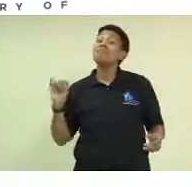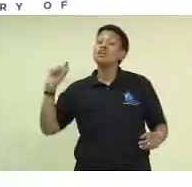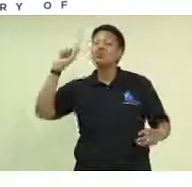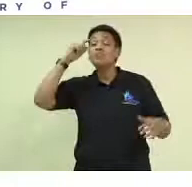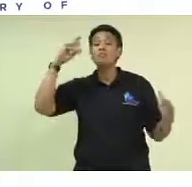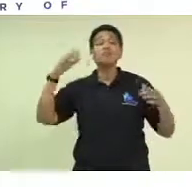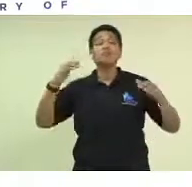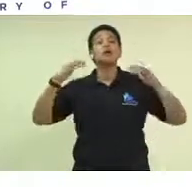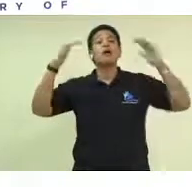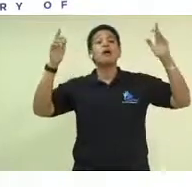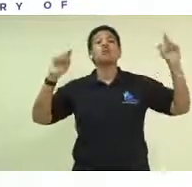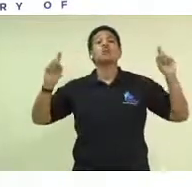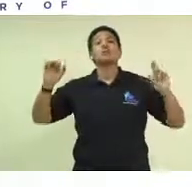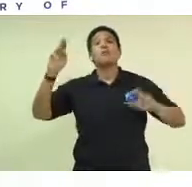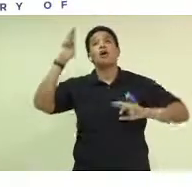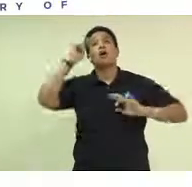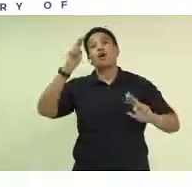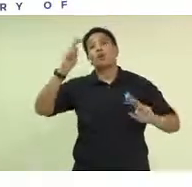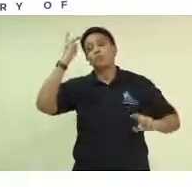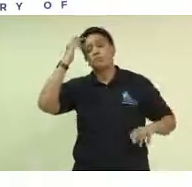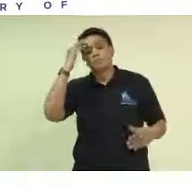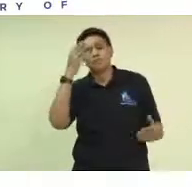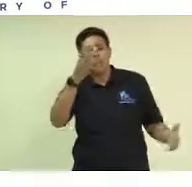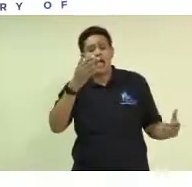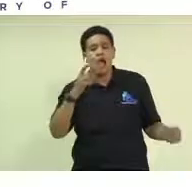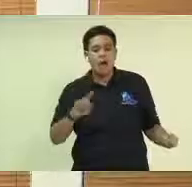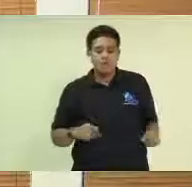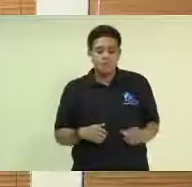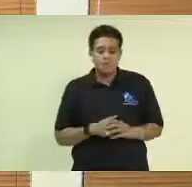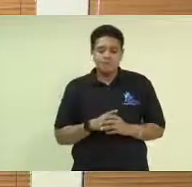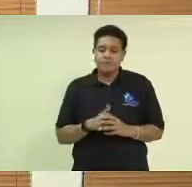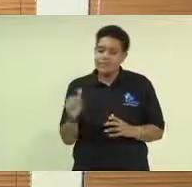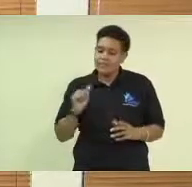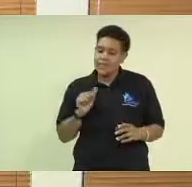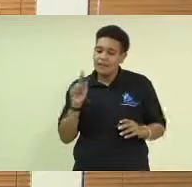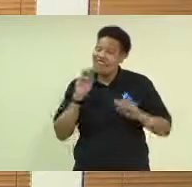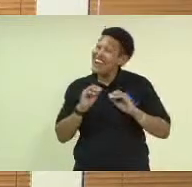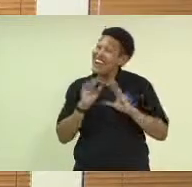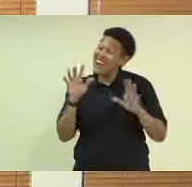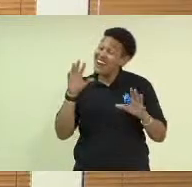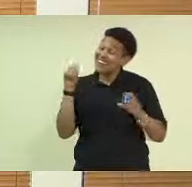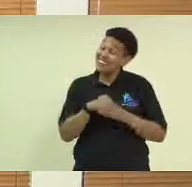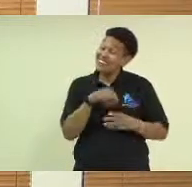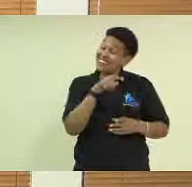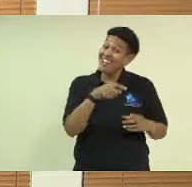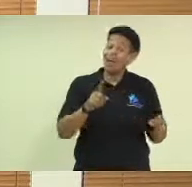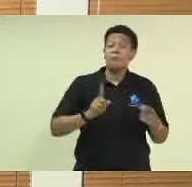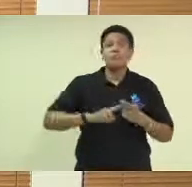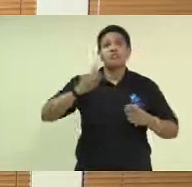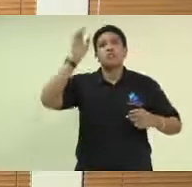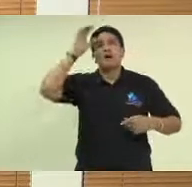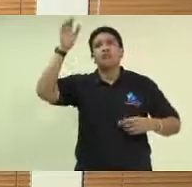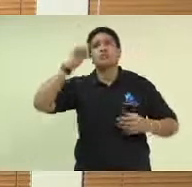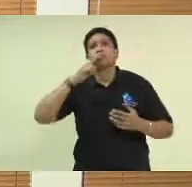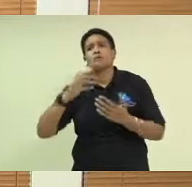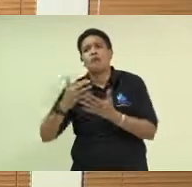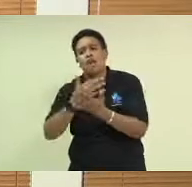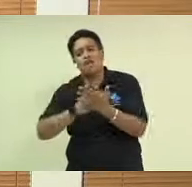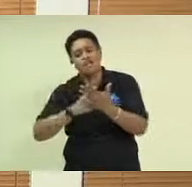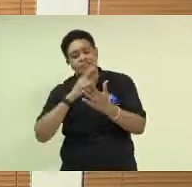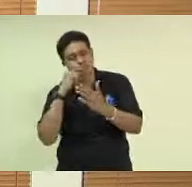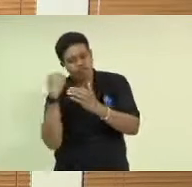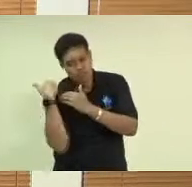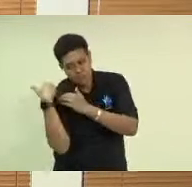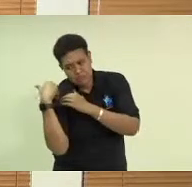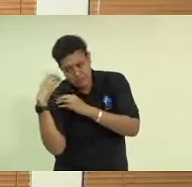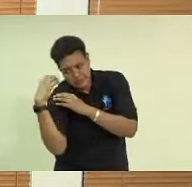cabinet, chaired by the Honorable Prime Minister. I clearly am a part of that, and the concept of collective responsibility